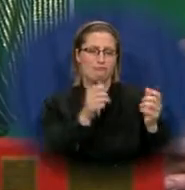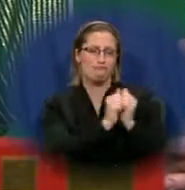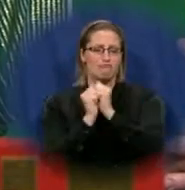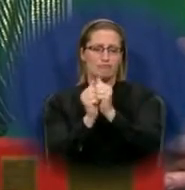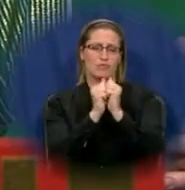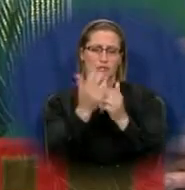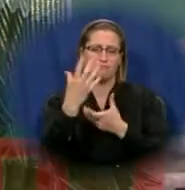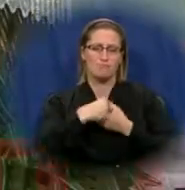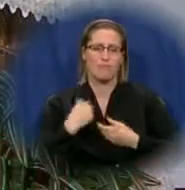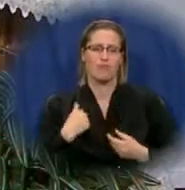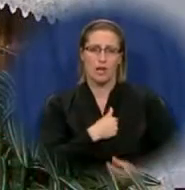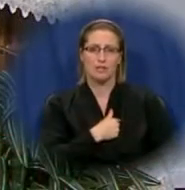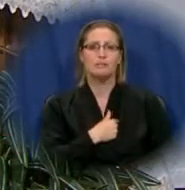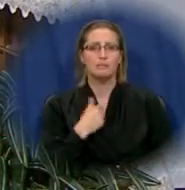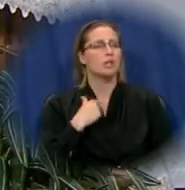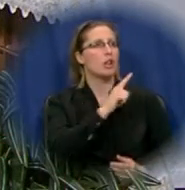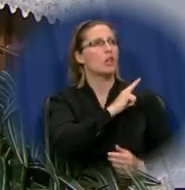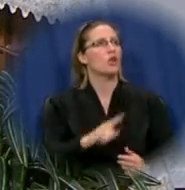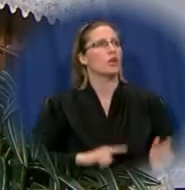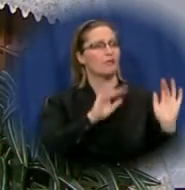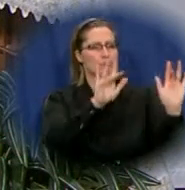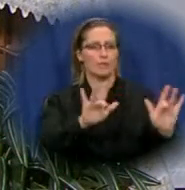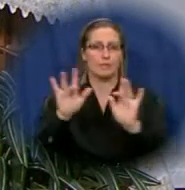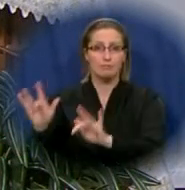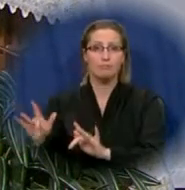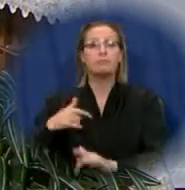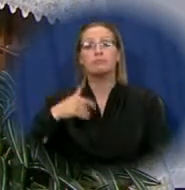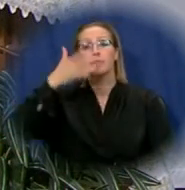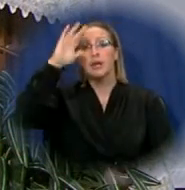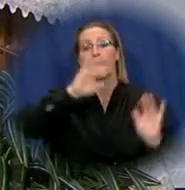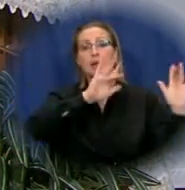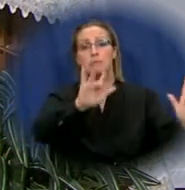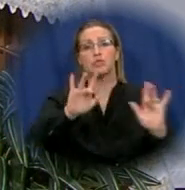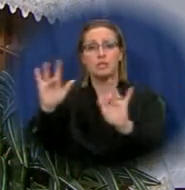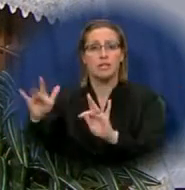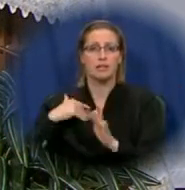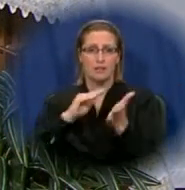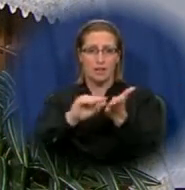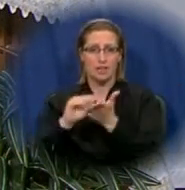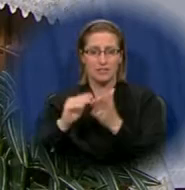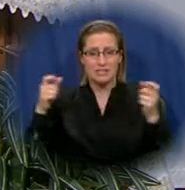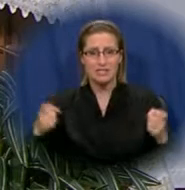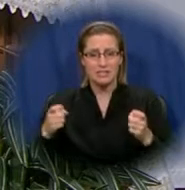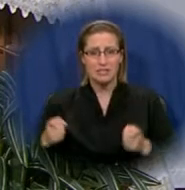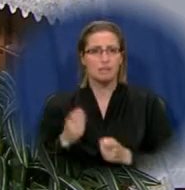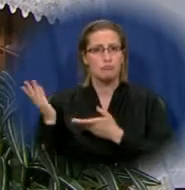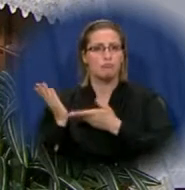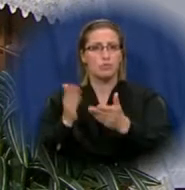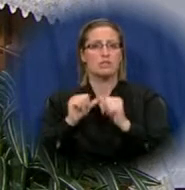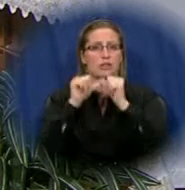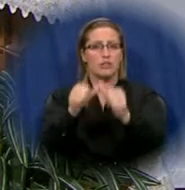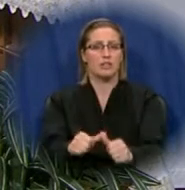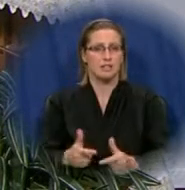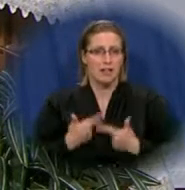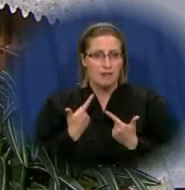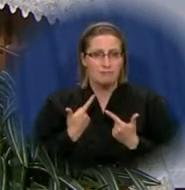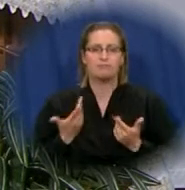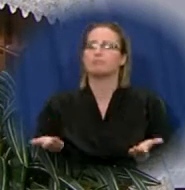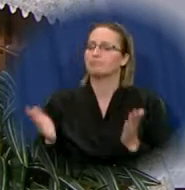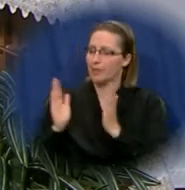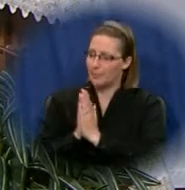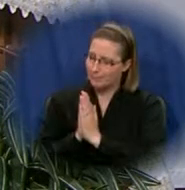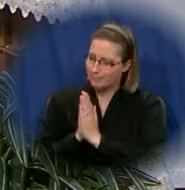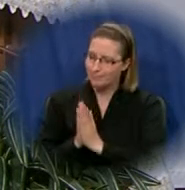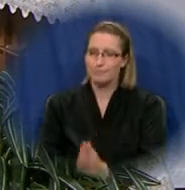mercy. Lord, have mercy. May Almighty God have mercy on us, forgive us from our sins, and bring us to life everlasting.